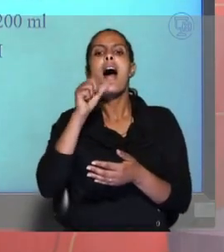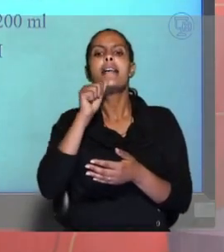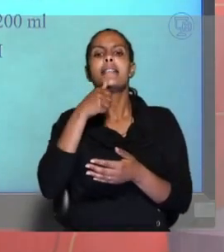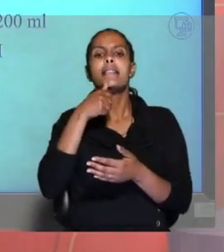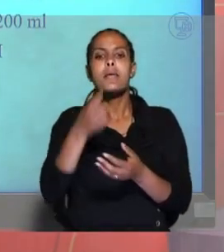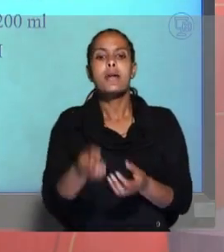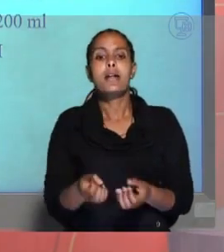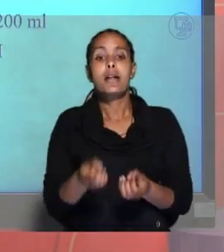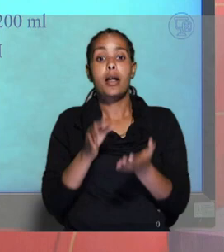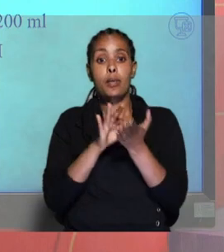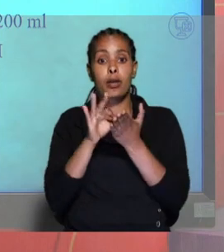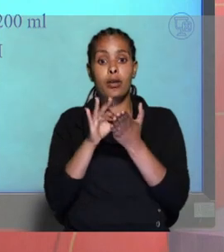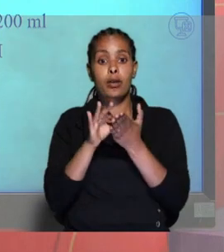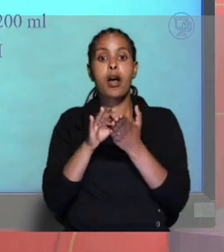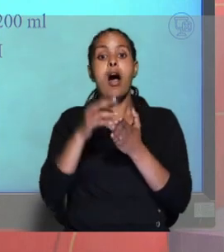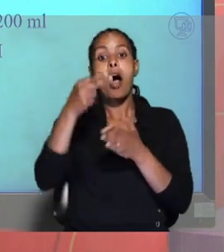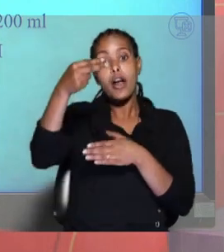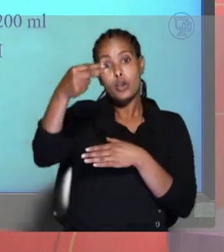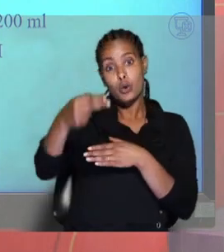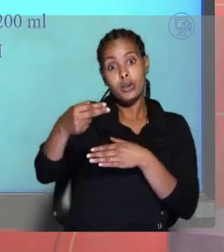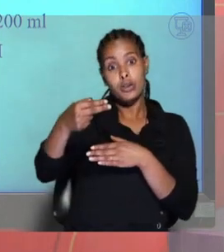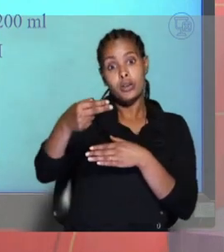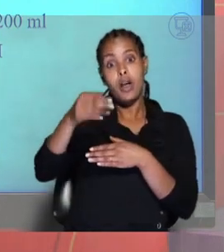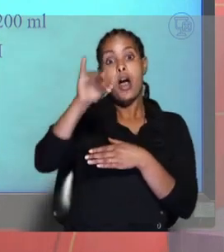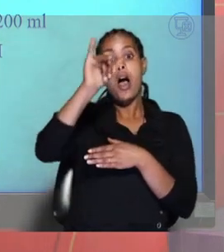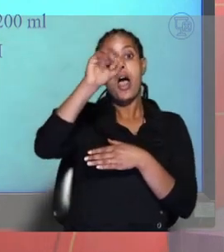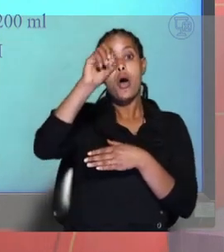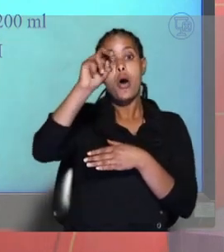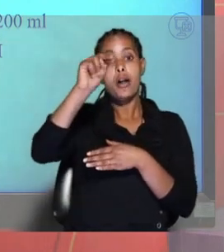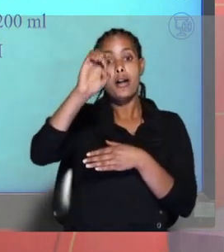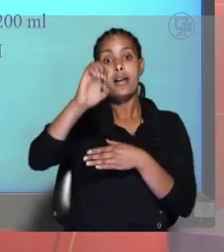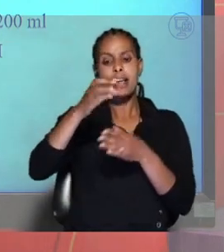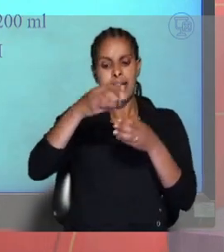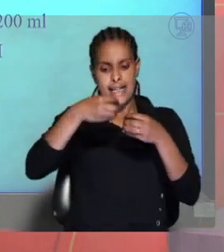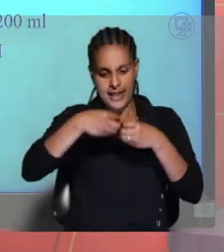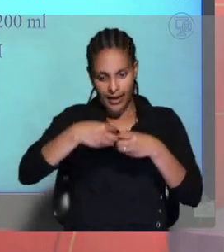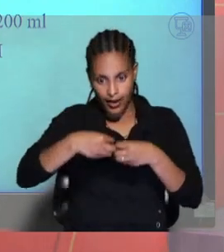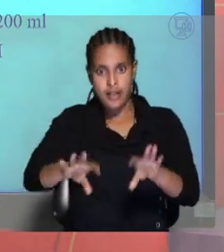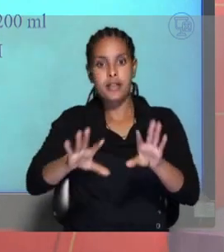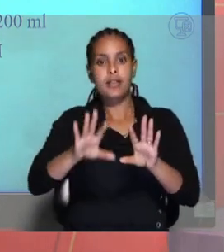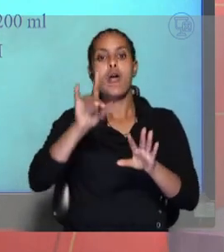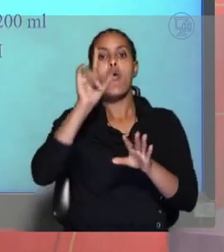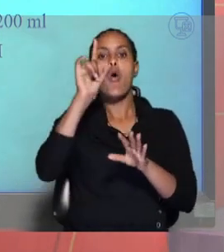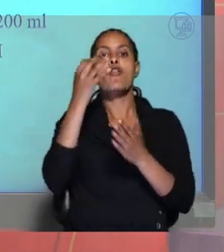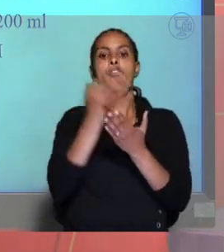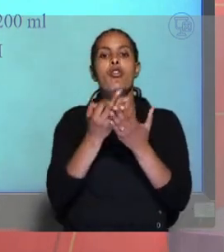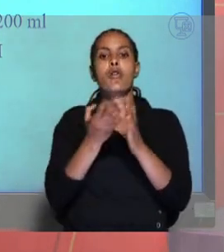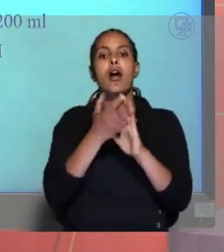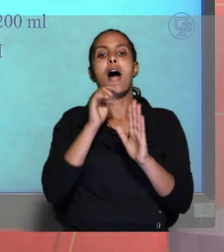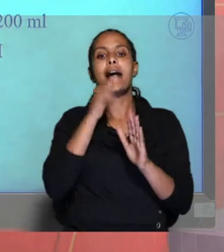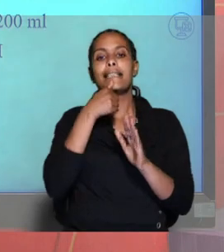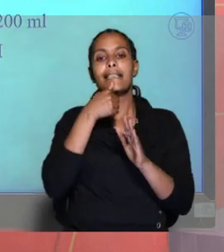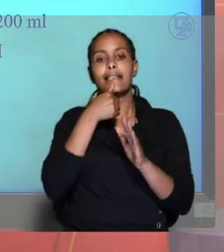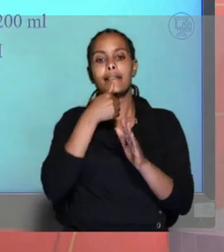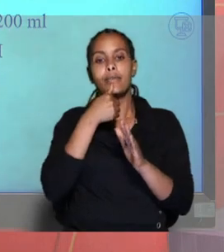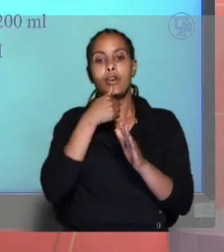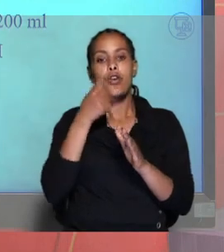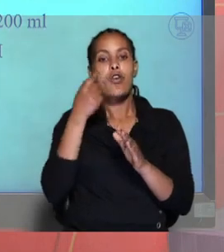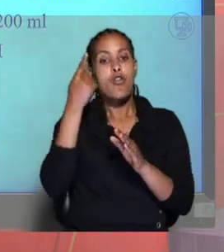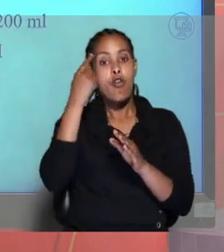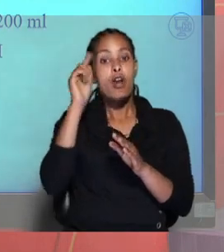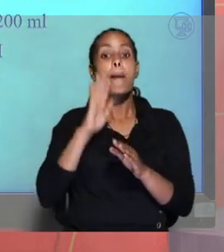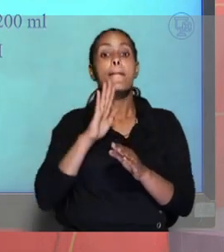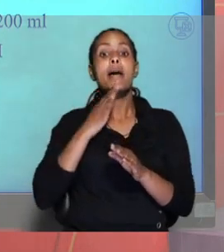number of hydrogen ions released by 1 formula unit of the acid. For